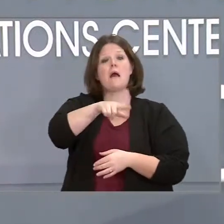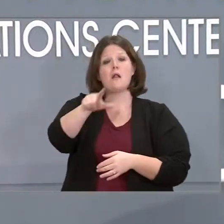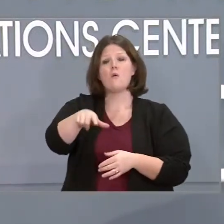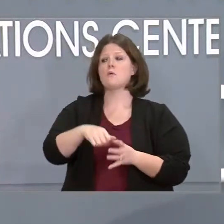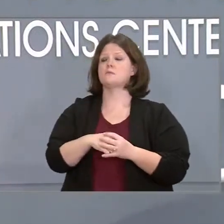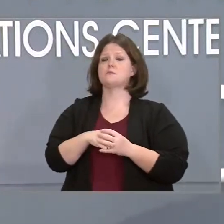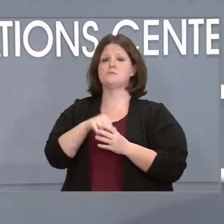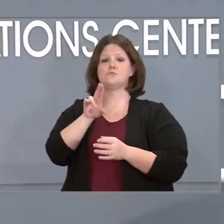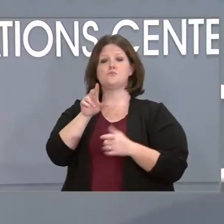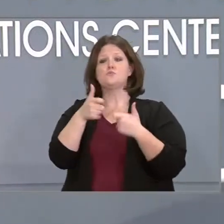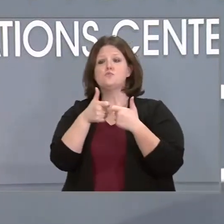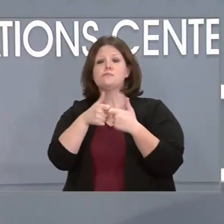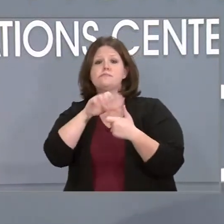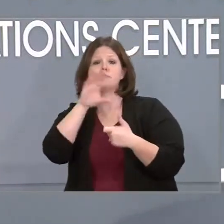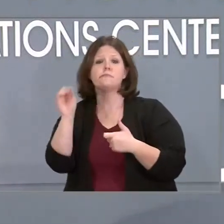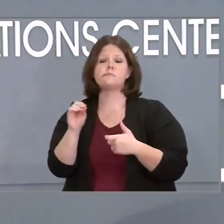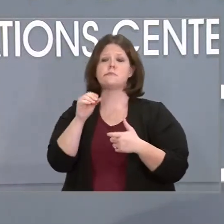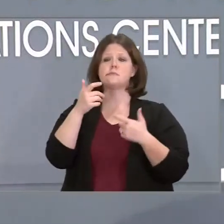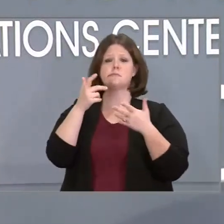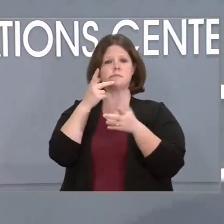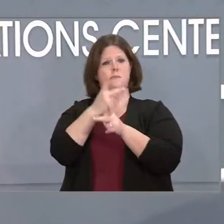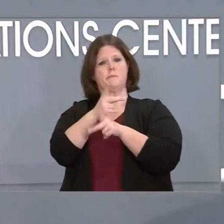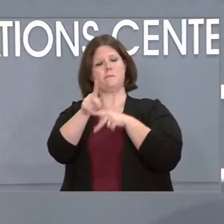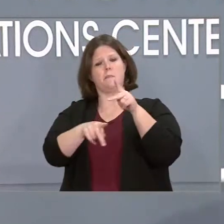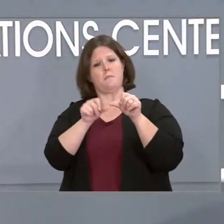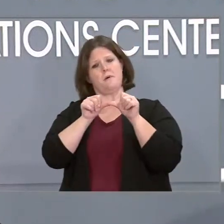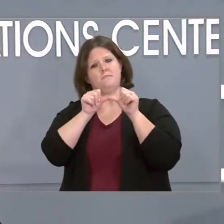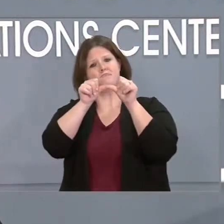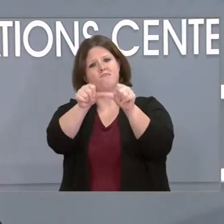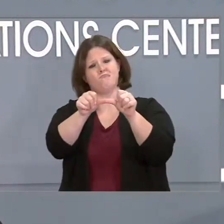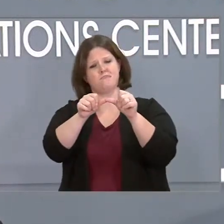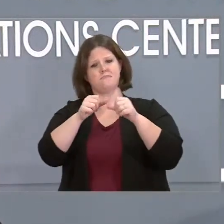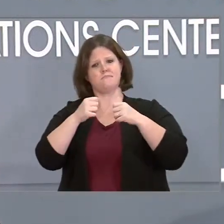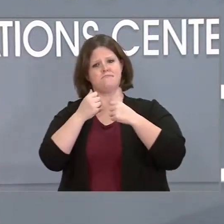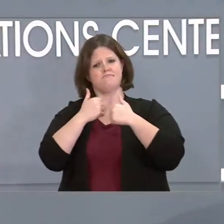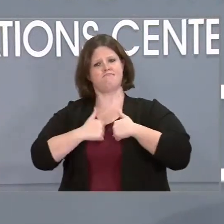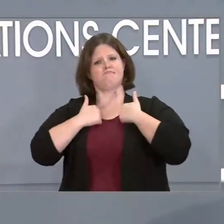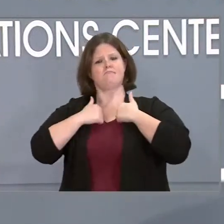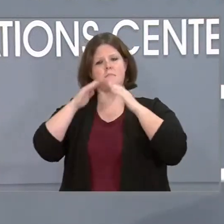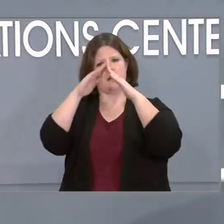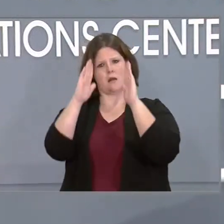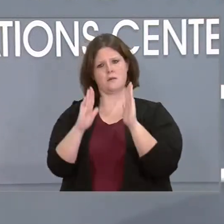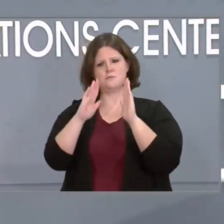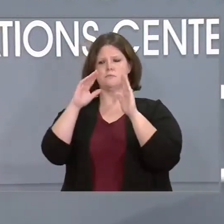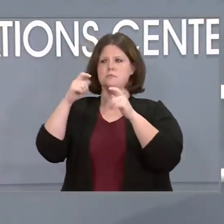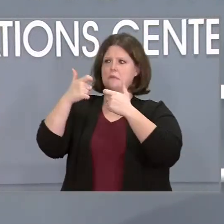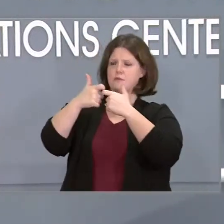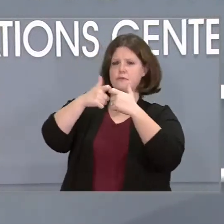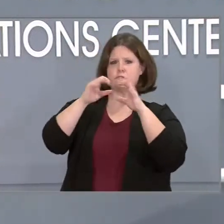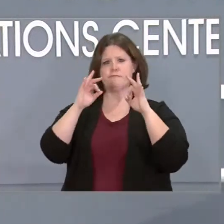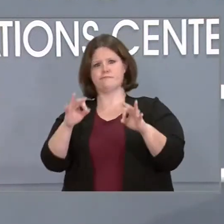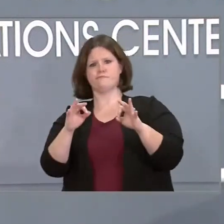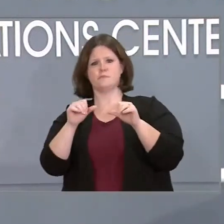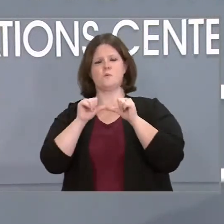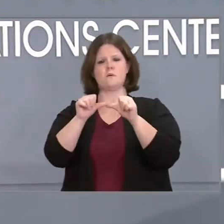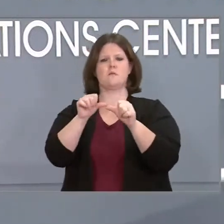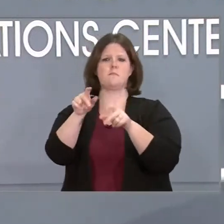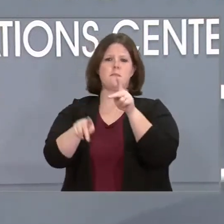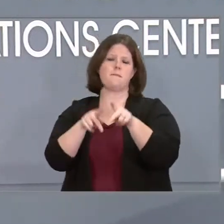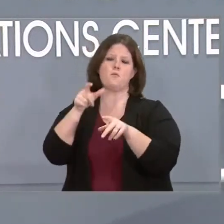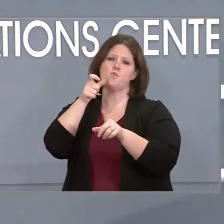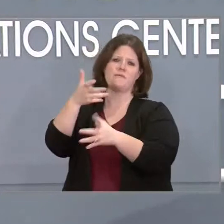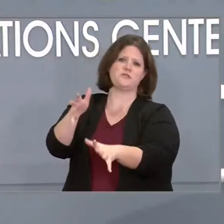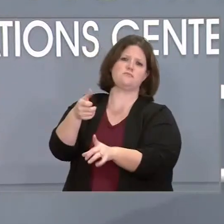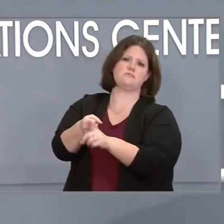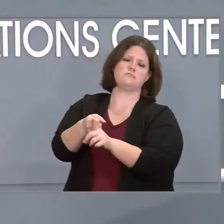prevent evictions and keep the lights on for hard-hit families. The HOPE program ranks number 3 in the country for the